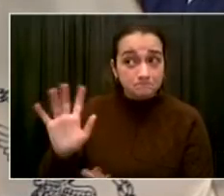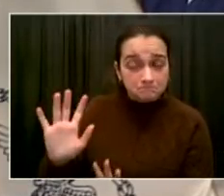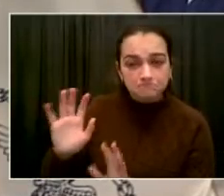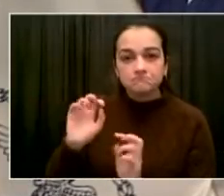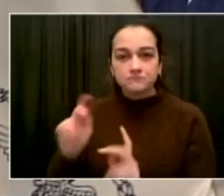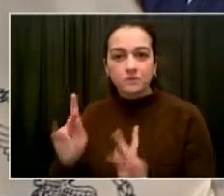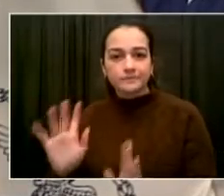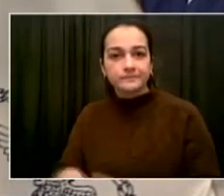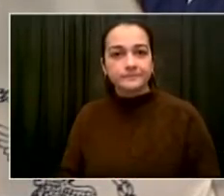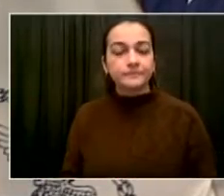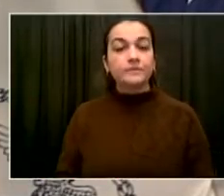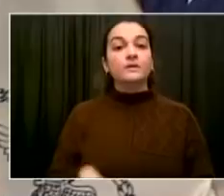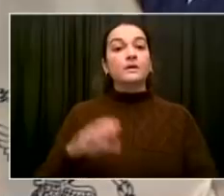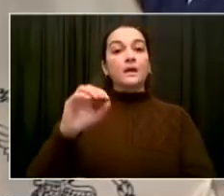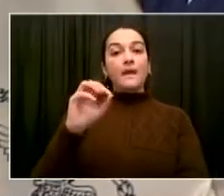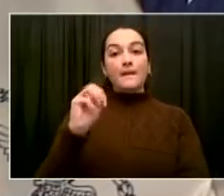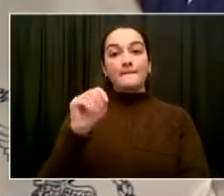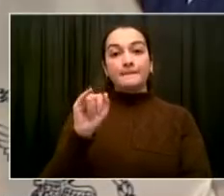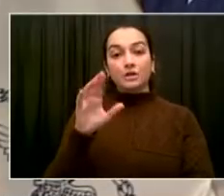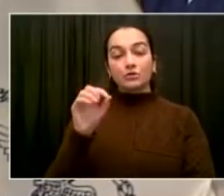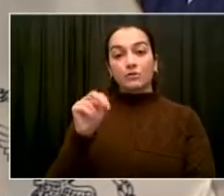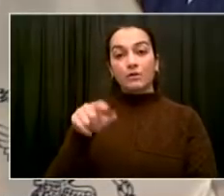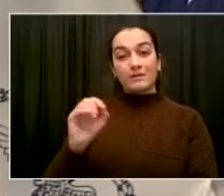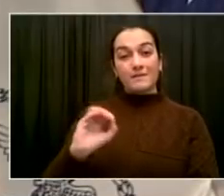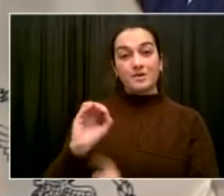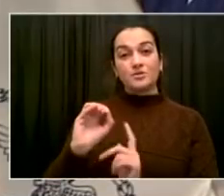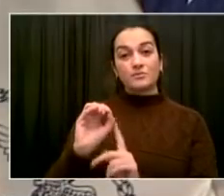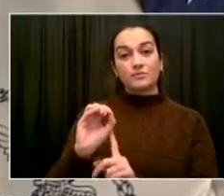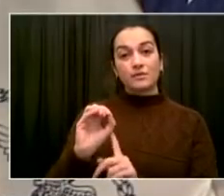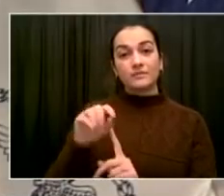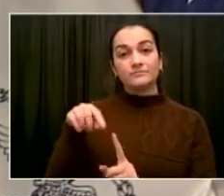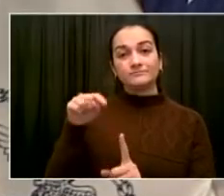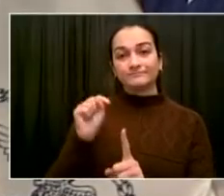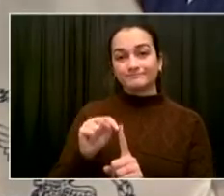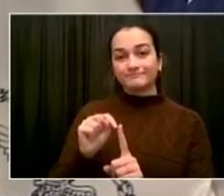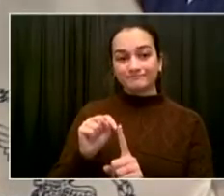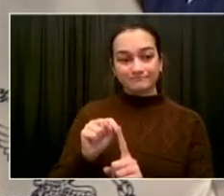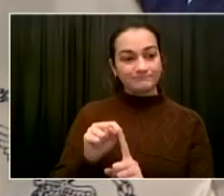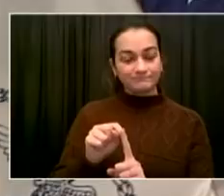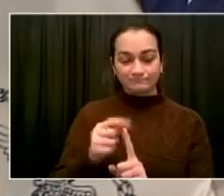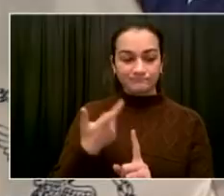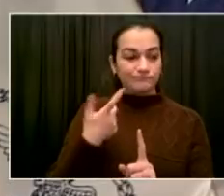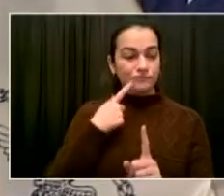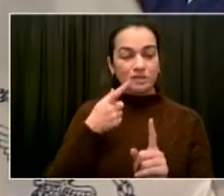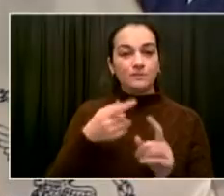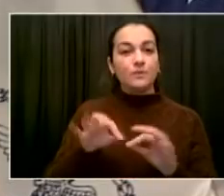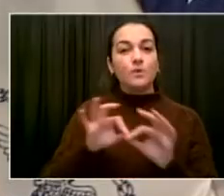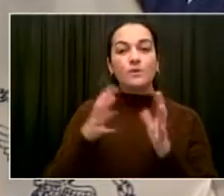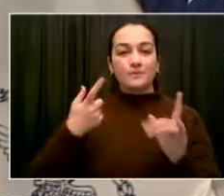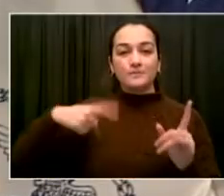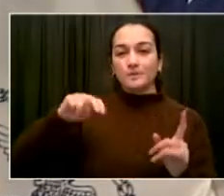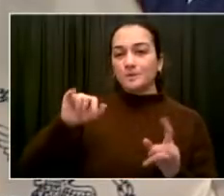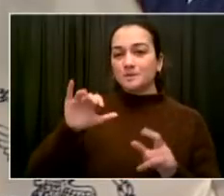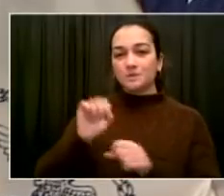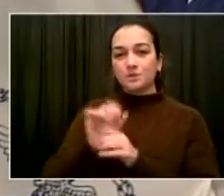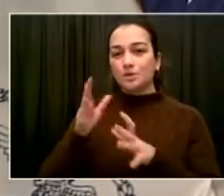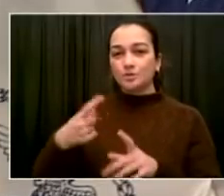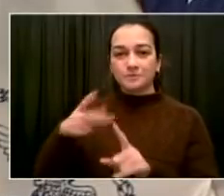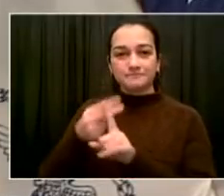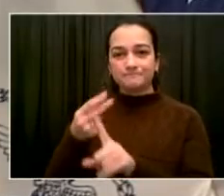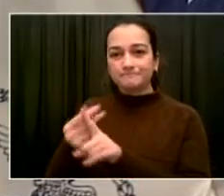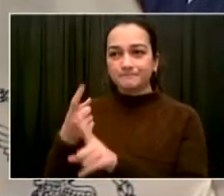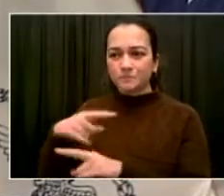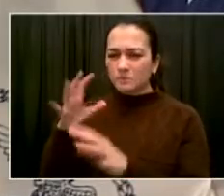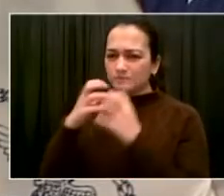And they're doing a great job. We will protect them, but we also need them to protect everyone else. So Dave, in terms